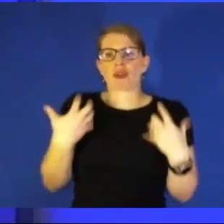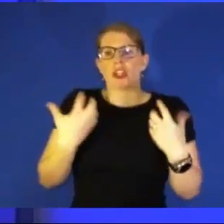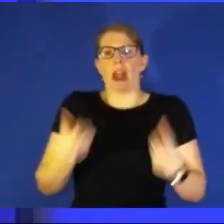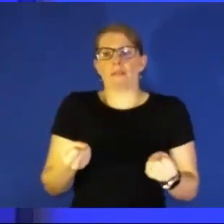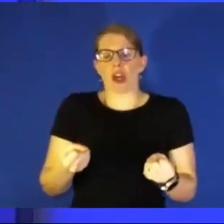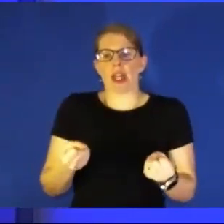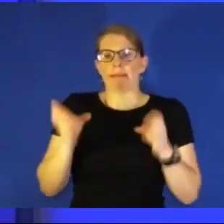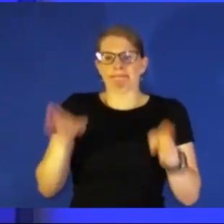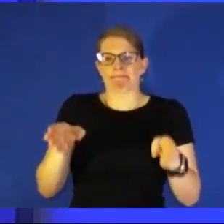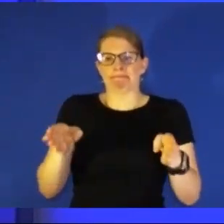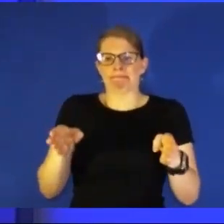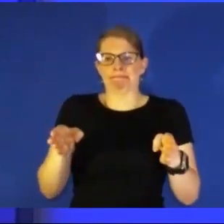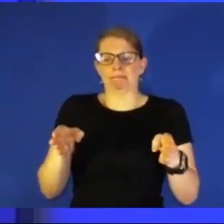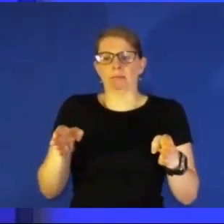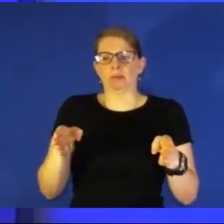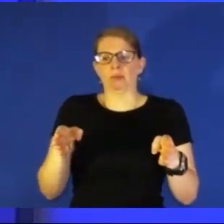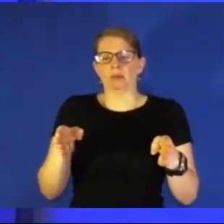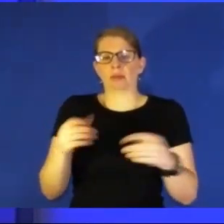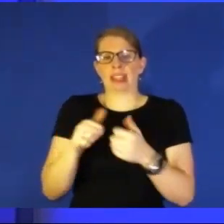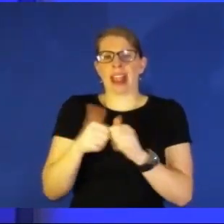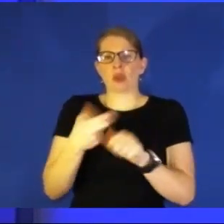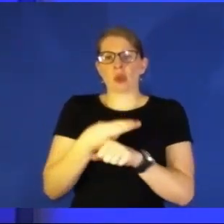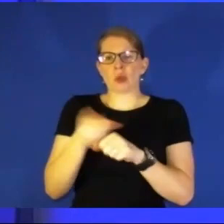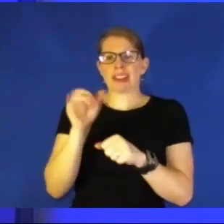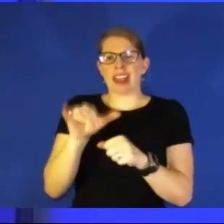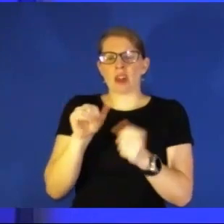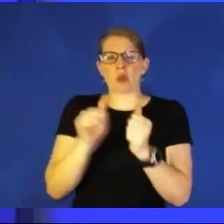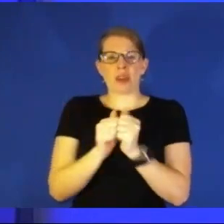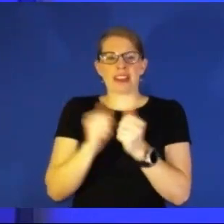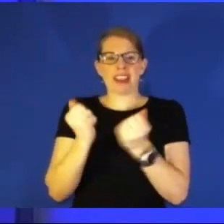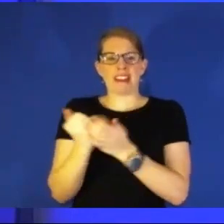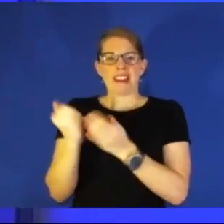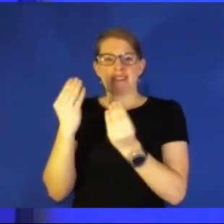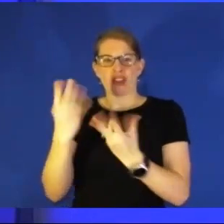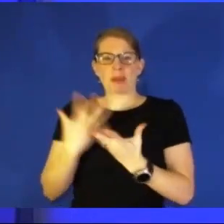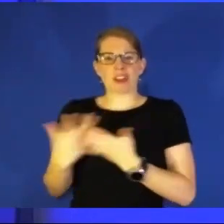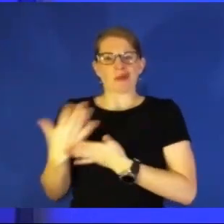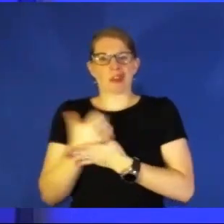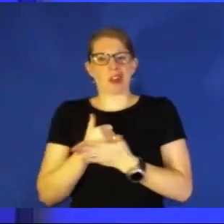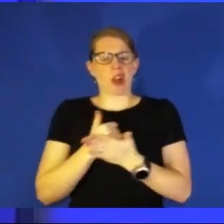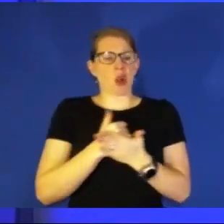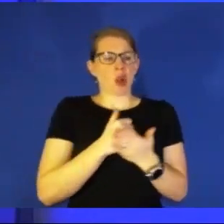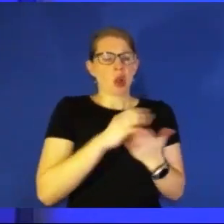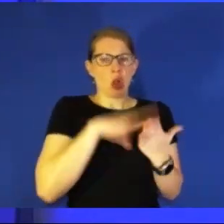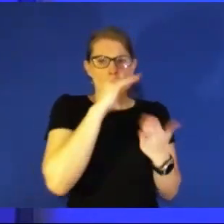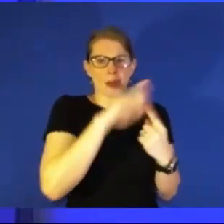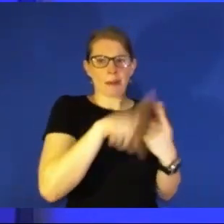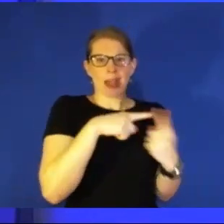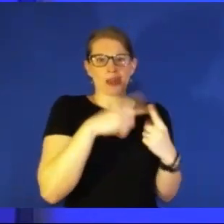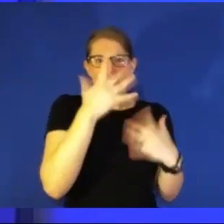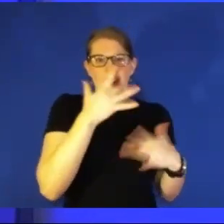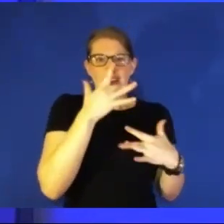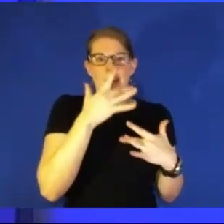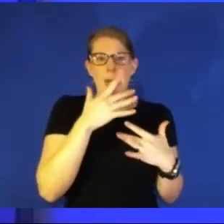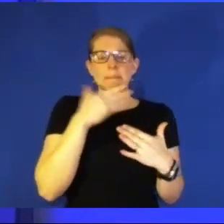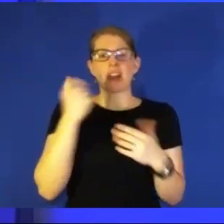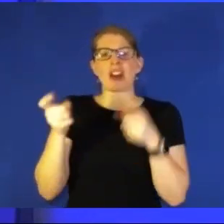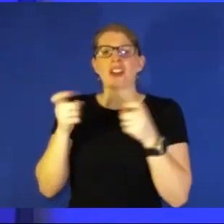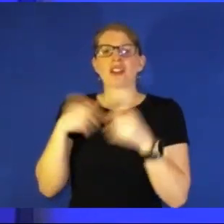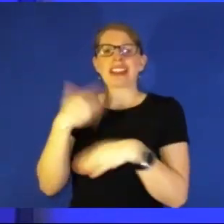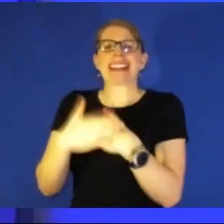and how can we use that with the information we learned about the illness to better handle the next situation in the